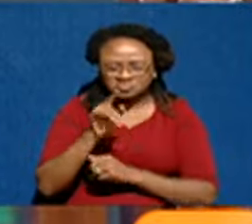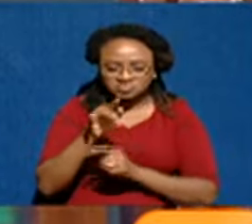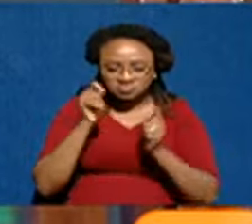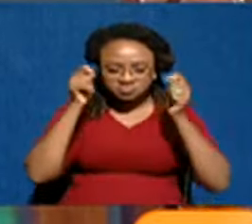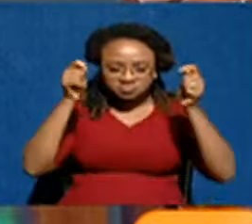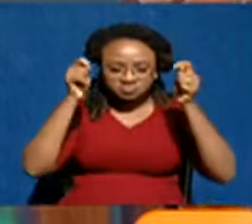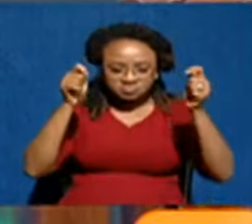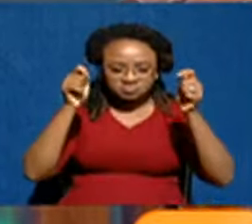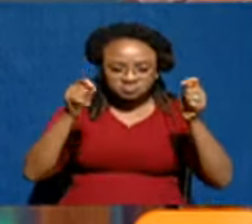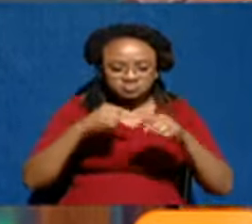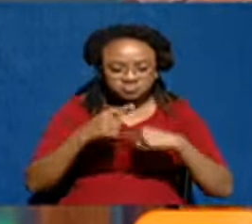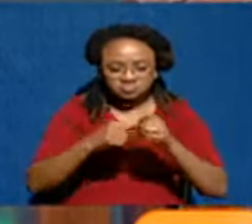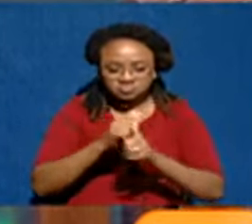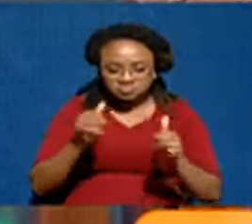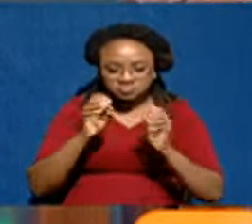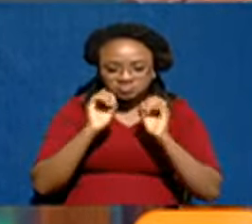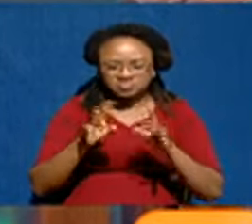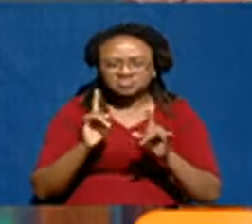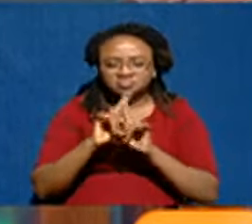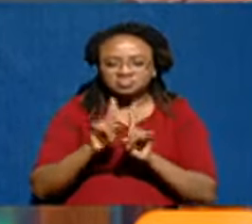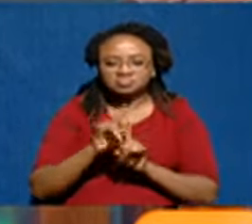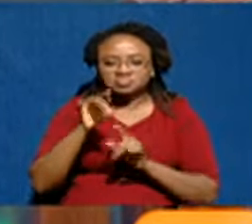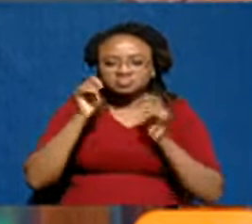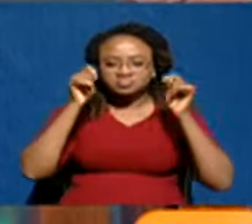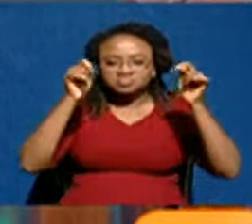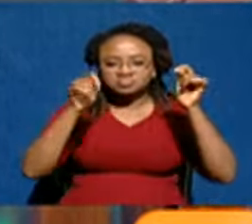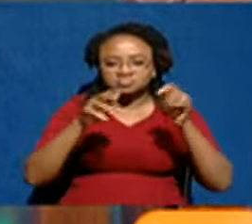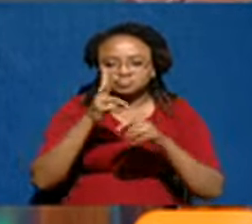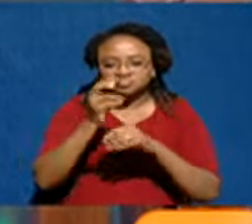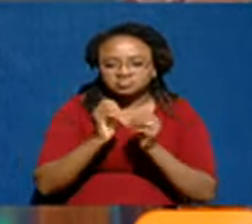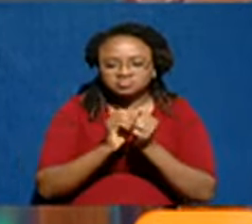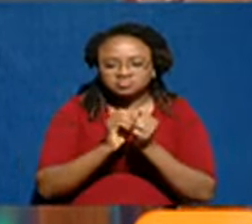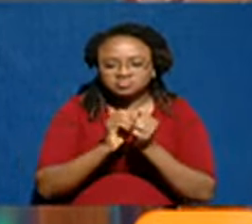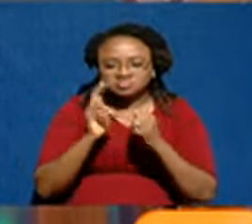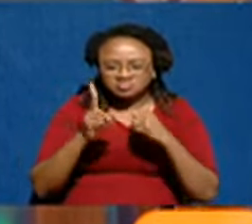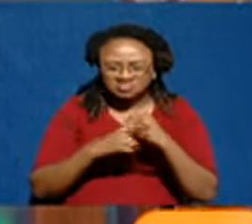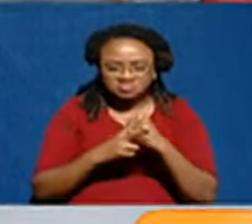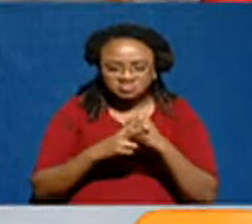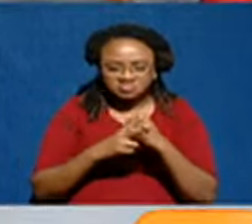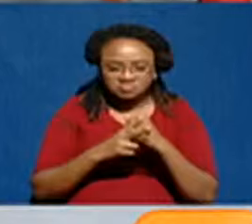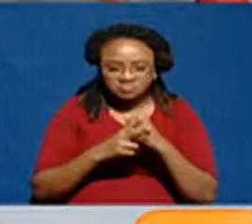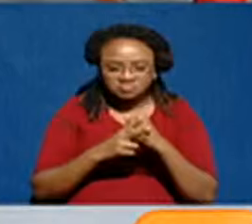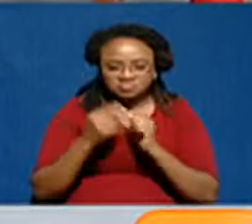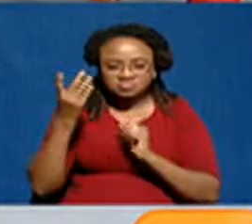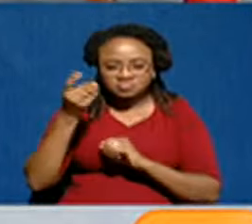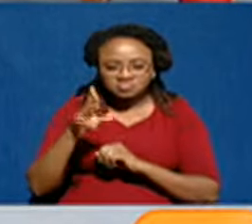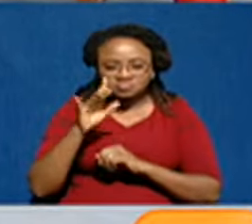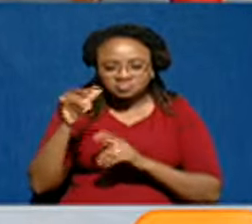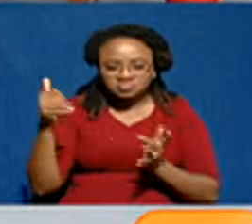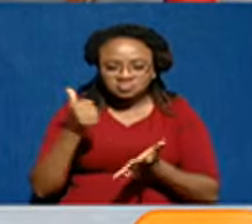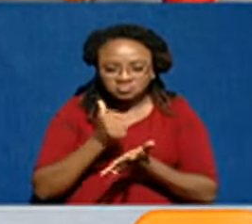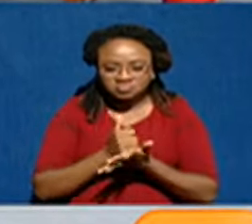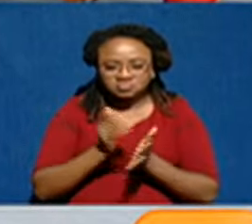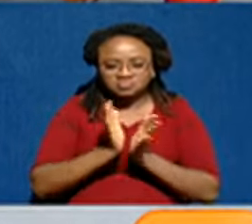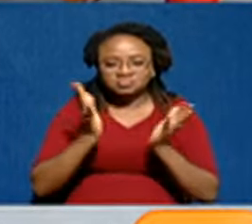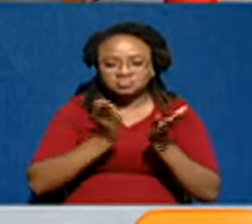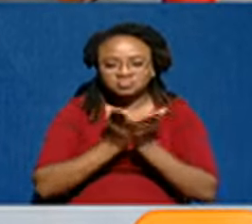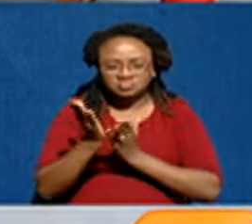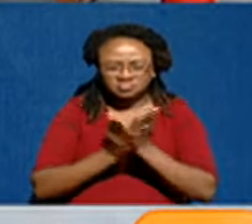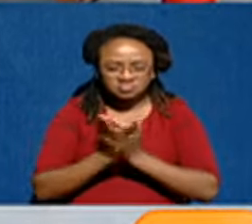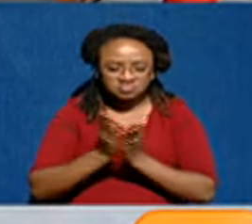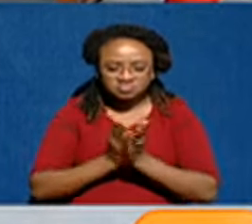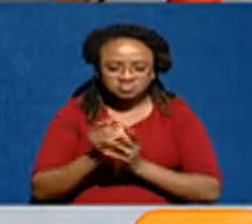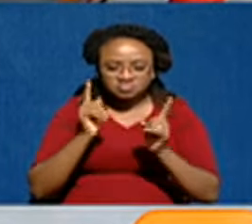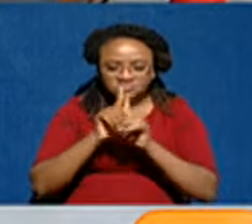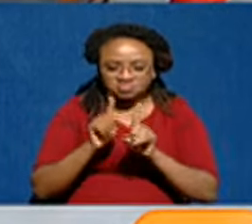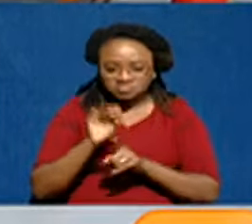The strike of 2017 now did a paradigm shift in terms of doctors being employed in the public sector, because it also